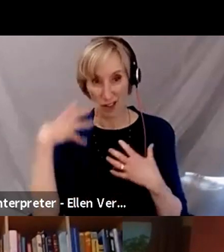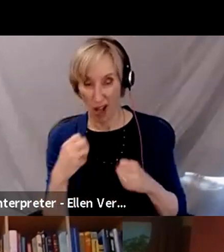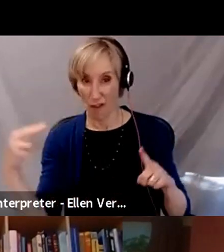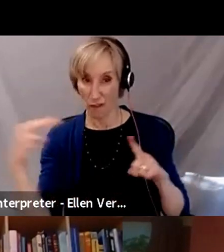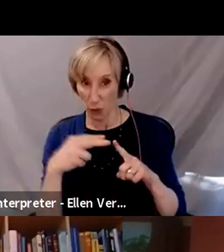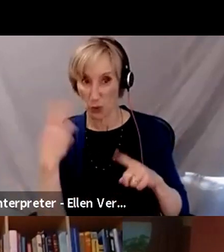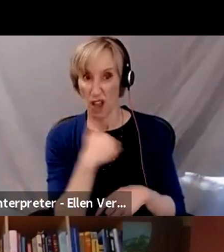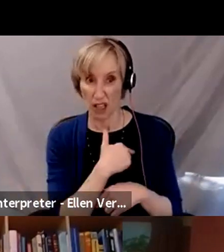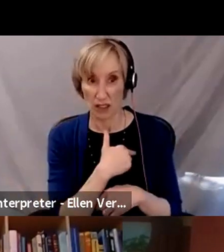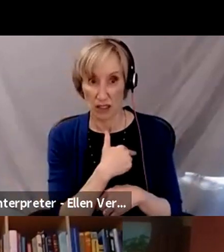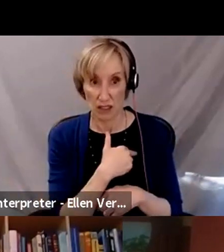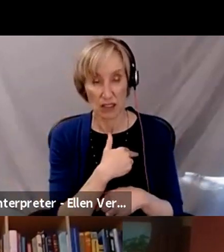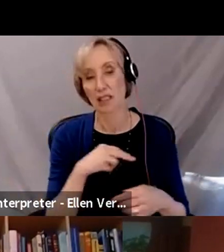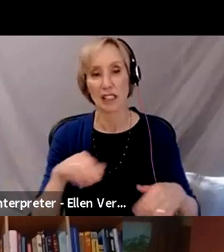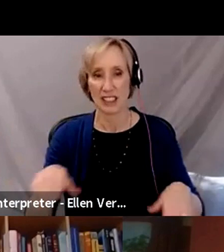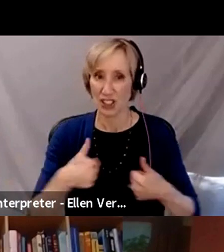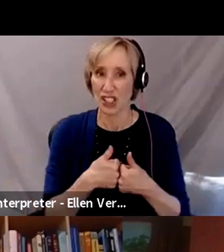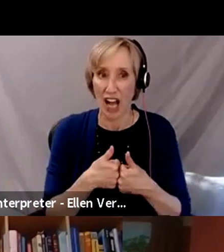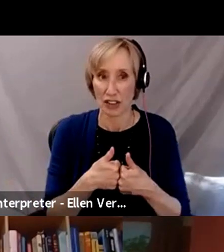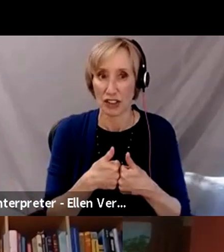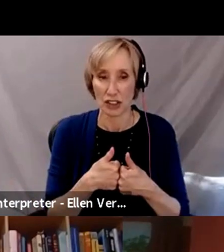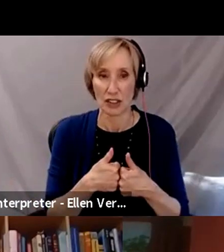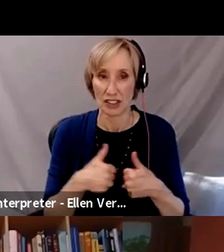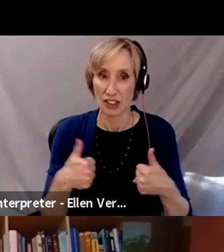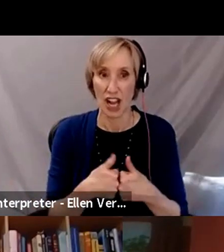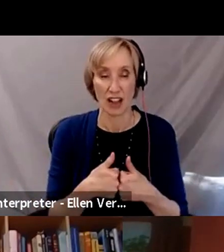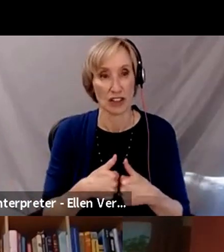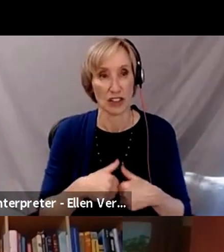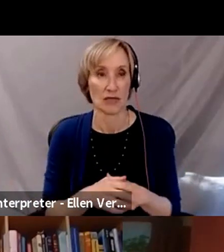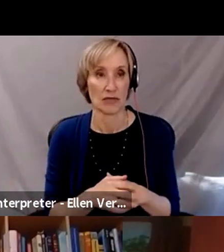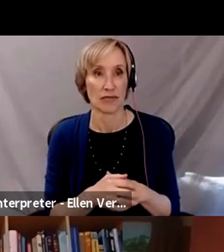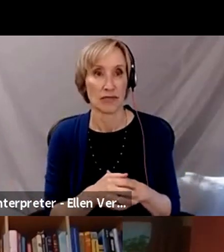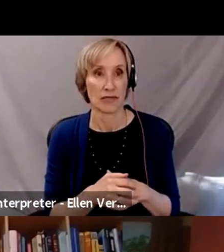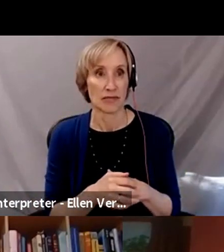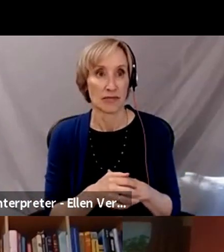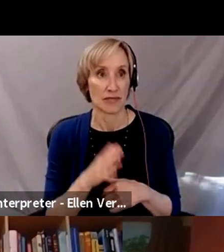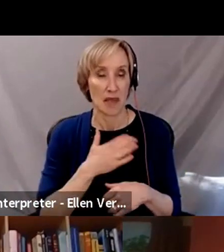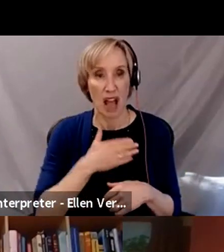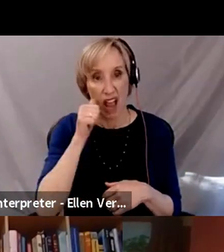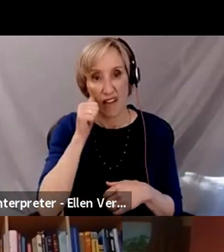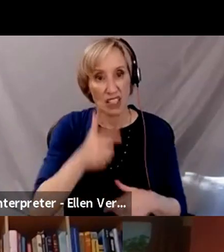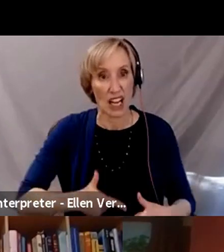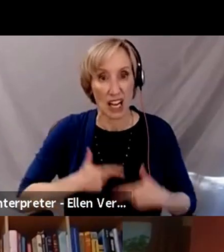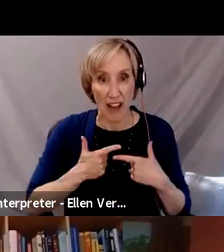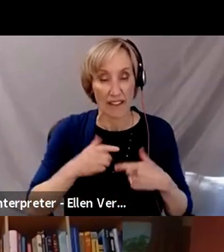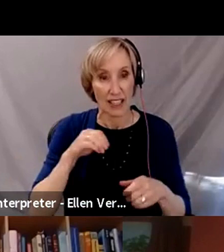challenges in living. Our culture sets up challenges in living for people in the LGBTQ